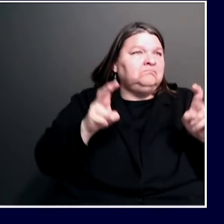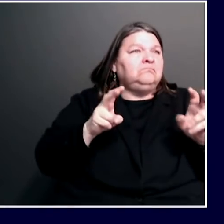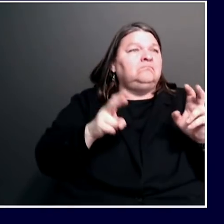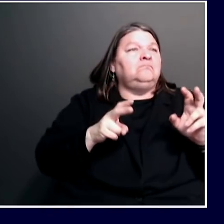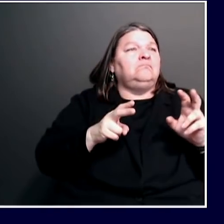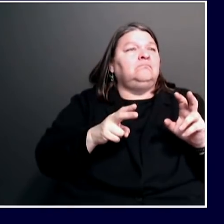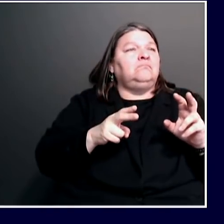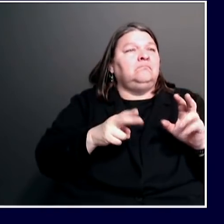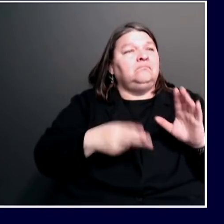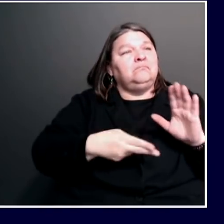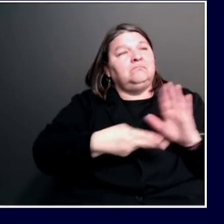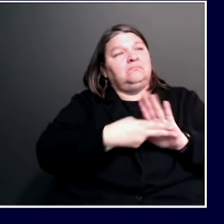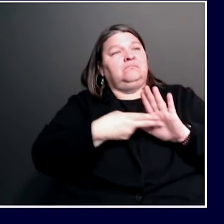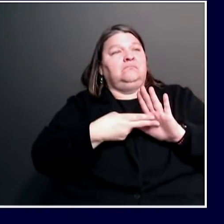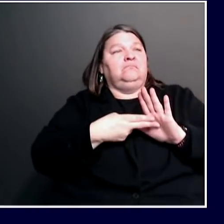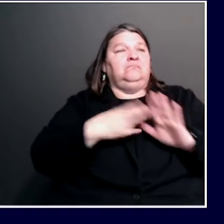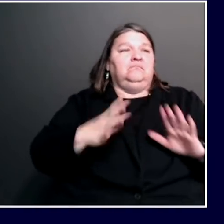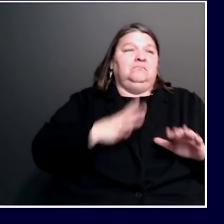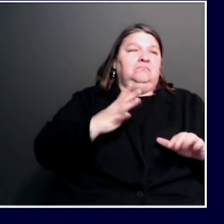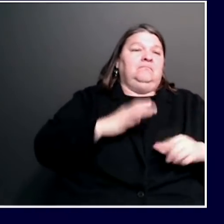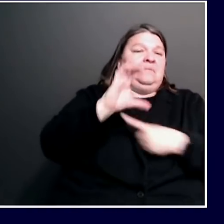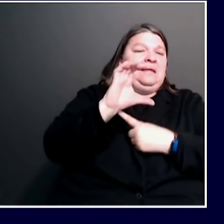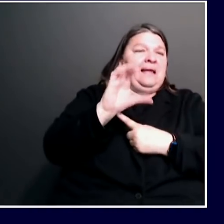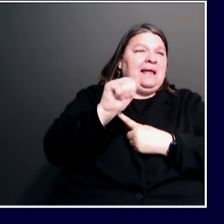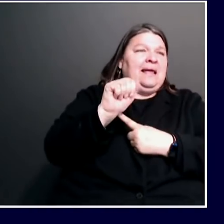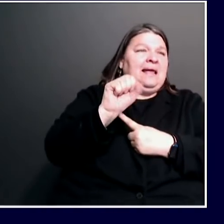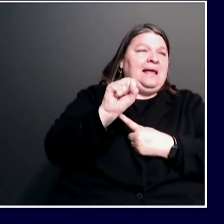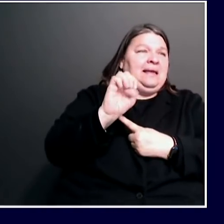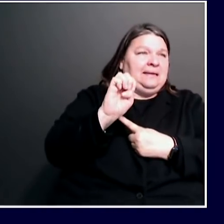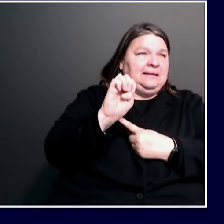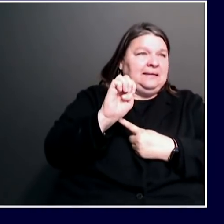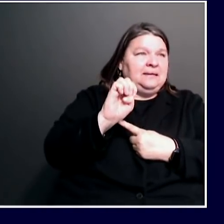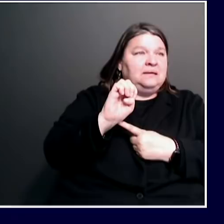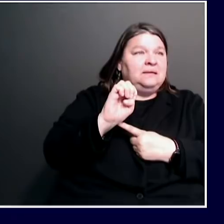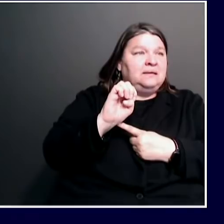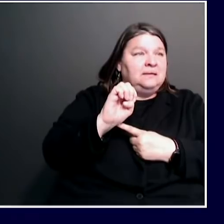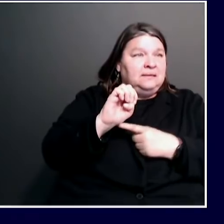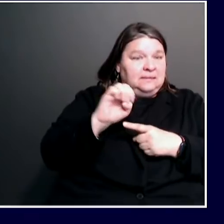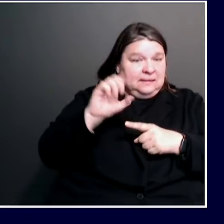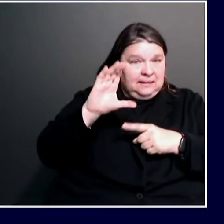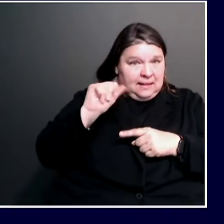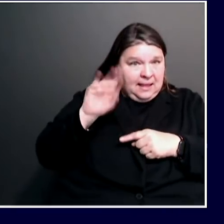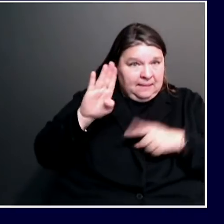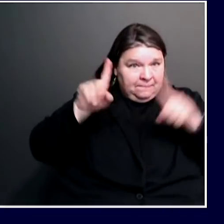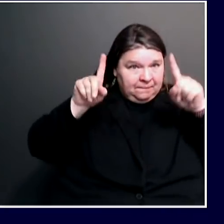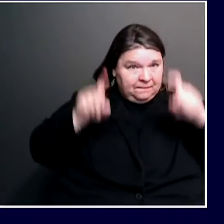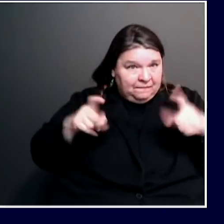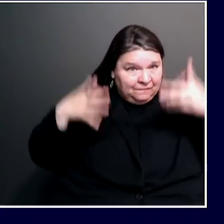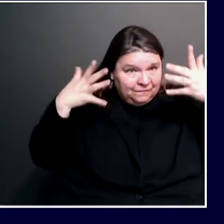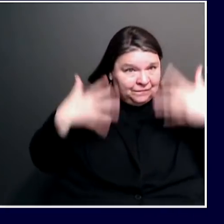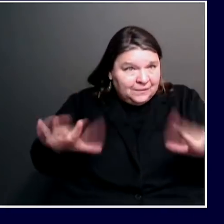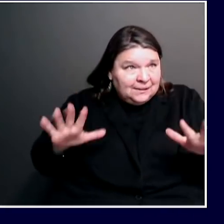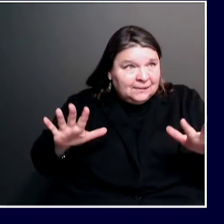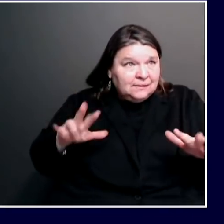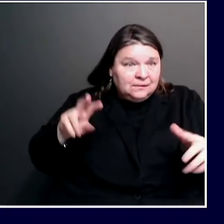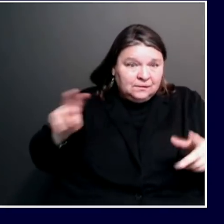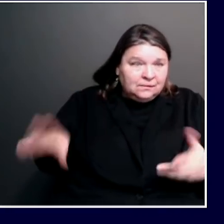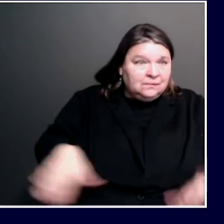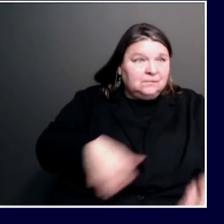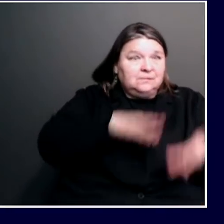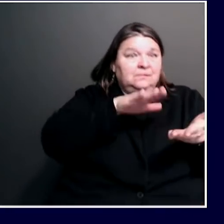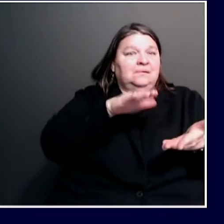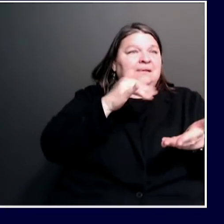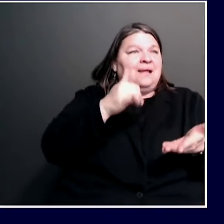technical process. It's not a clerical one. It's one where we have to design an AI bot that